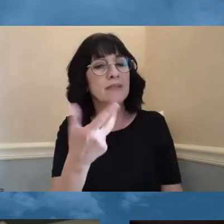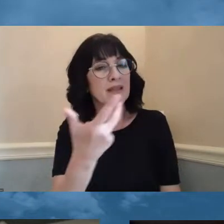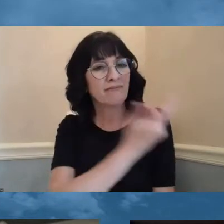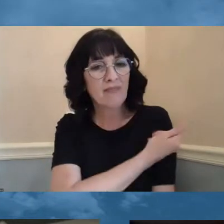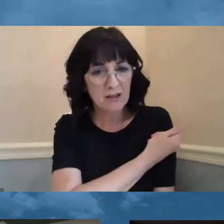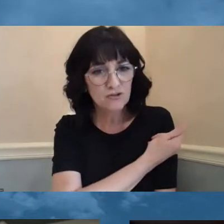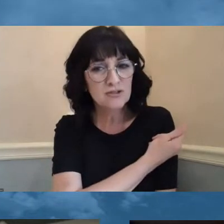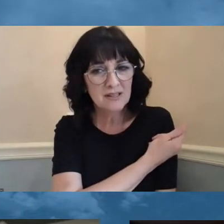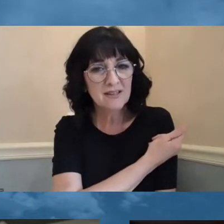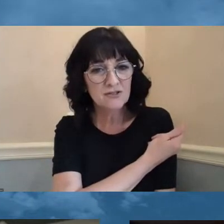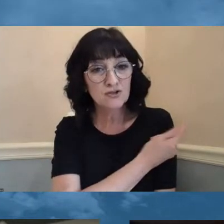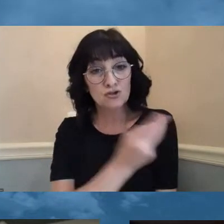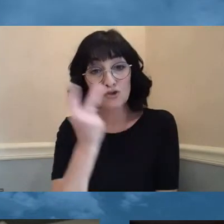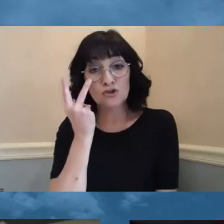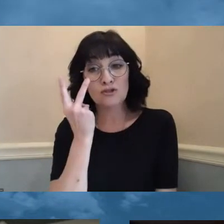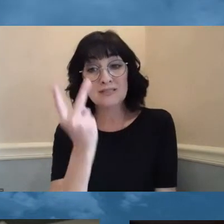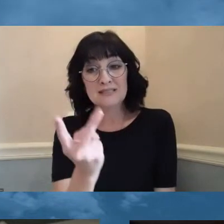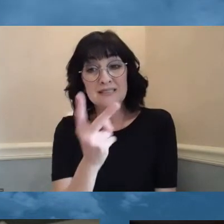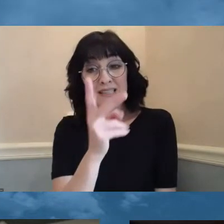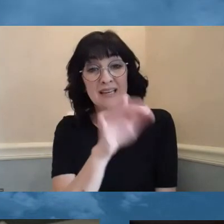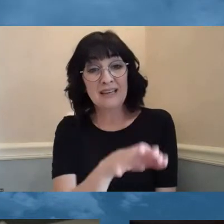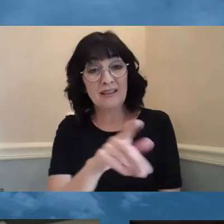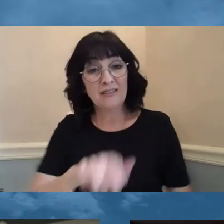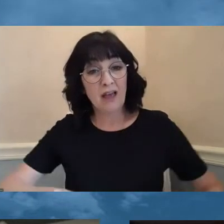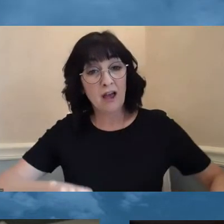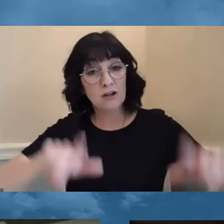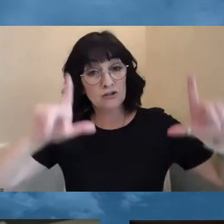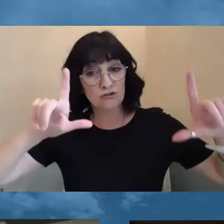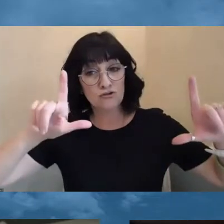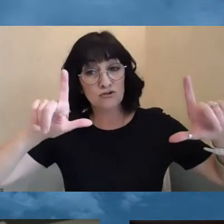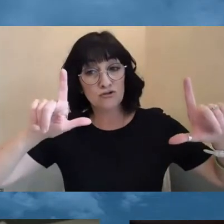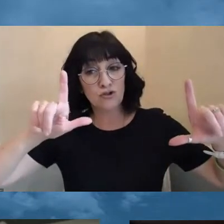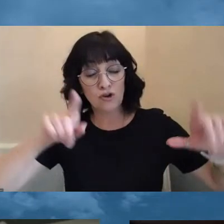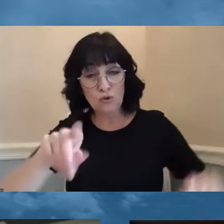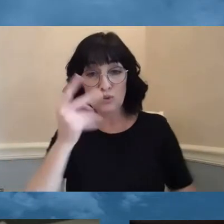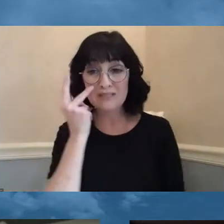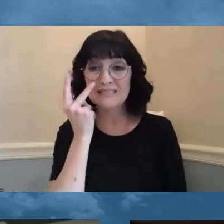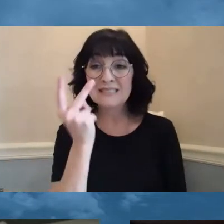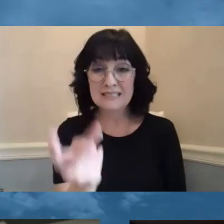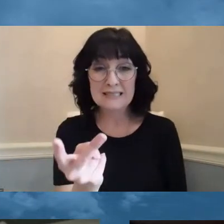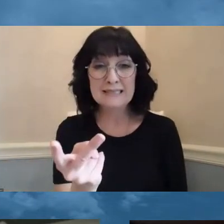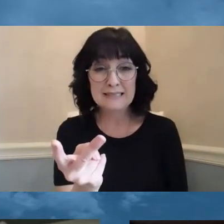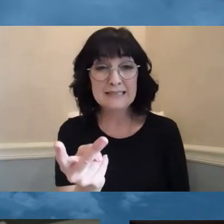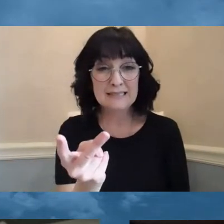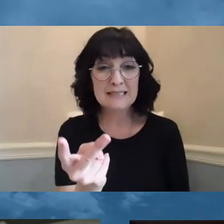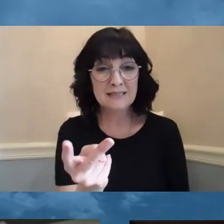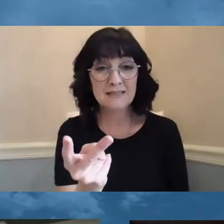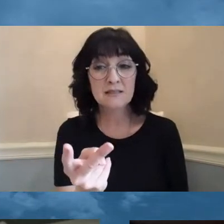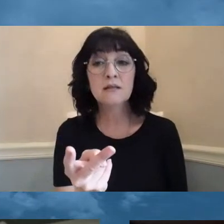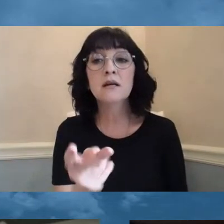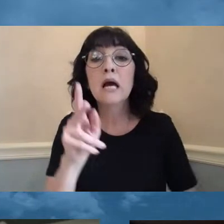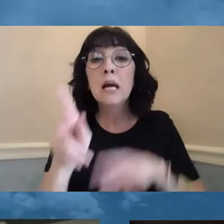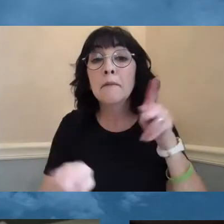and we're getting it up again, you can see the population that got